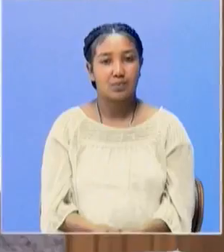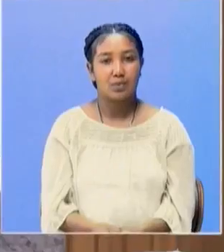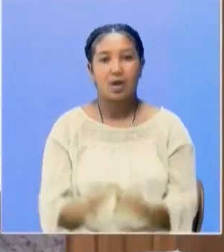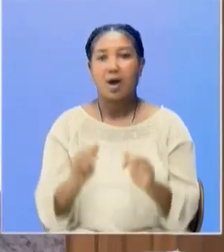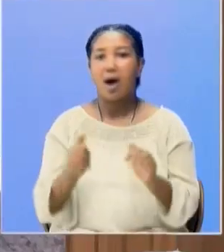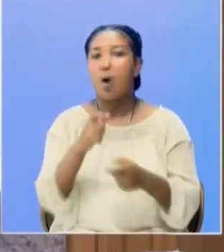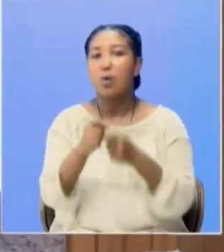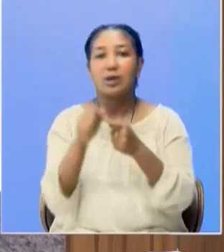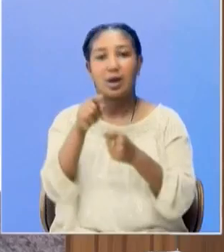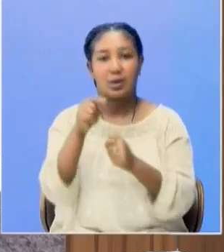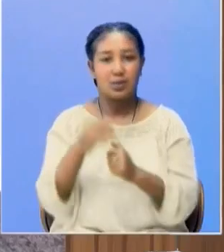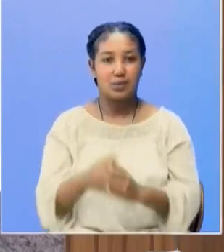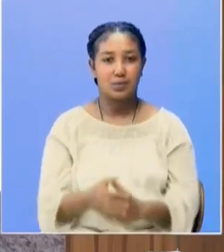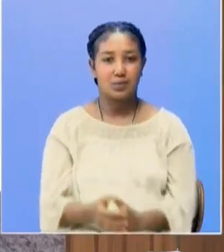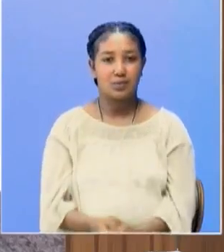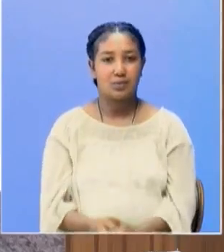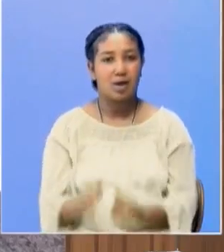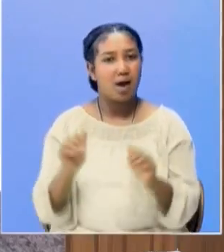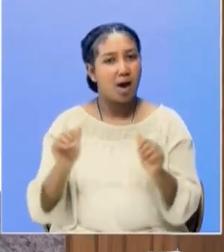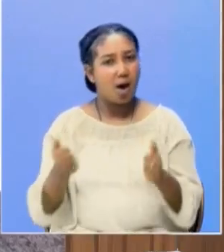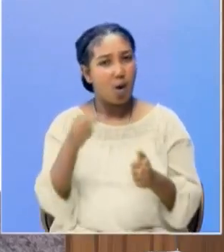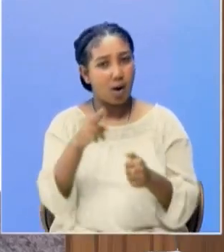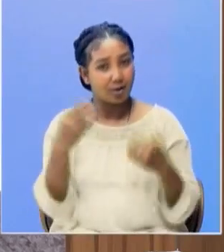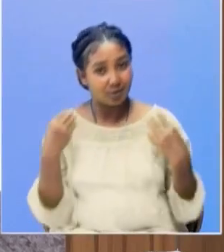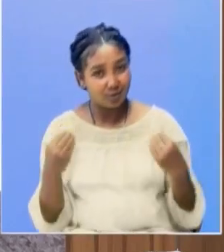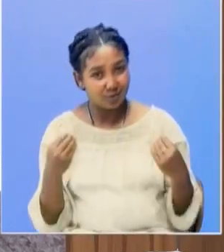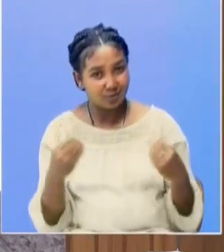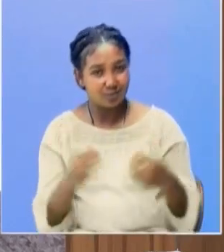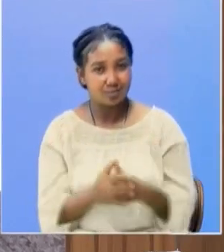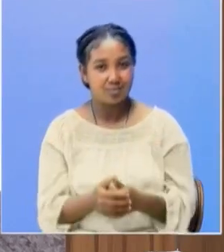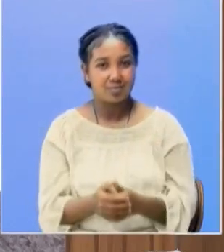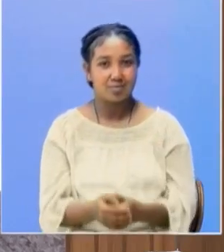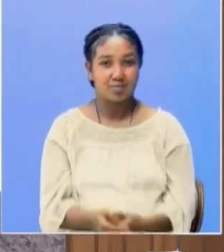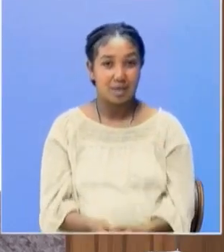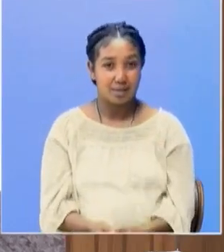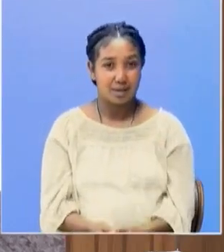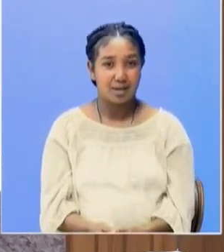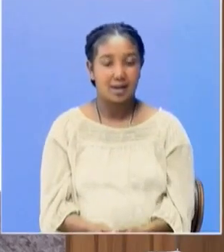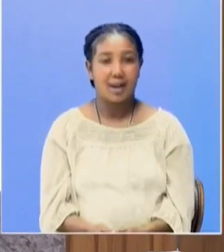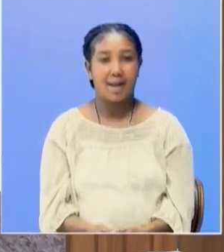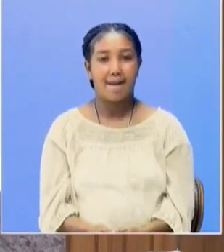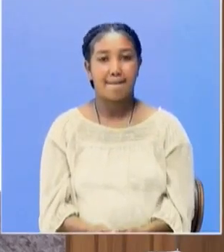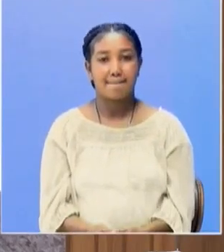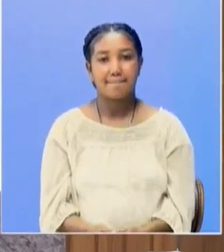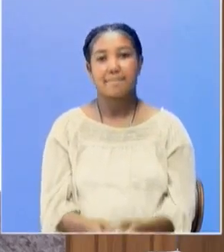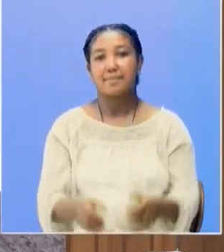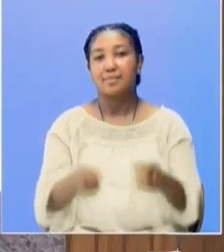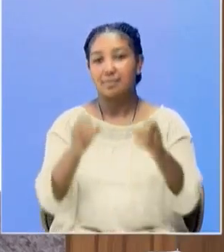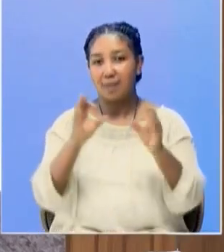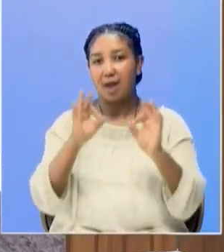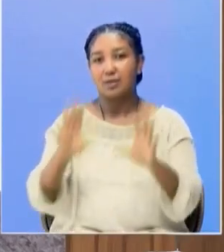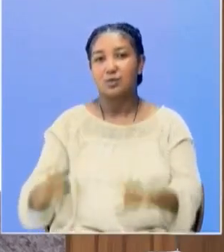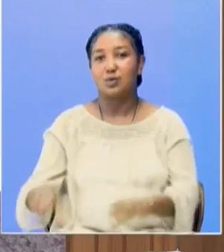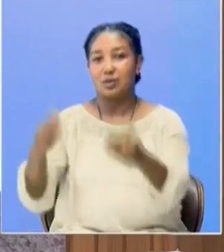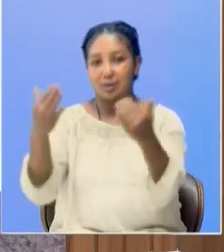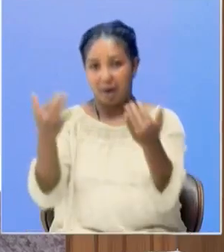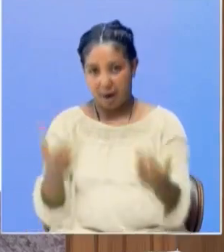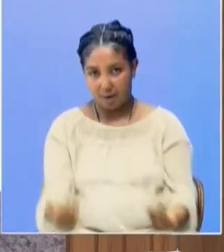How old are you? How are you? Is it clear? Nice student.